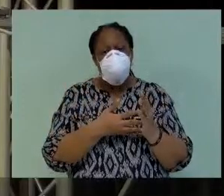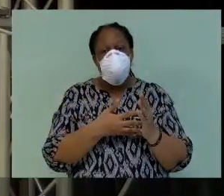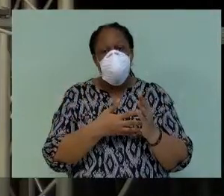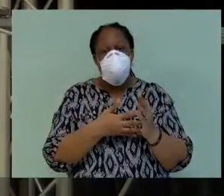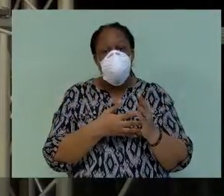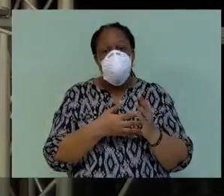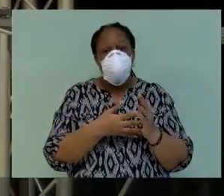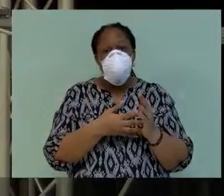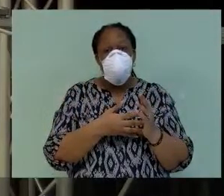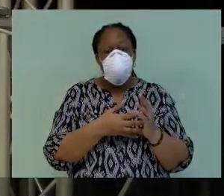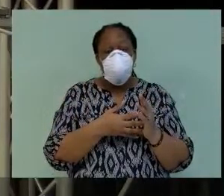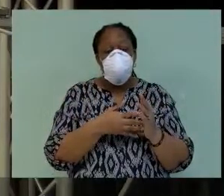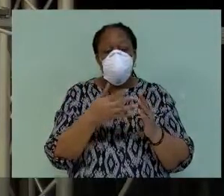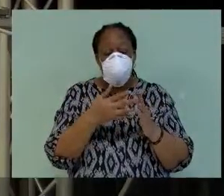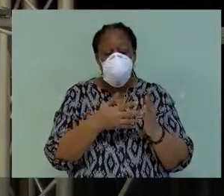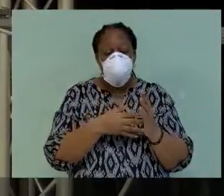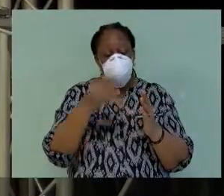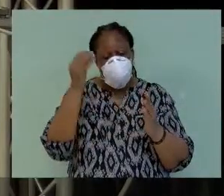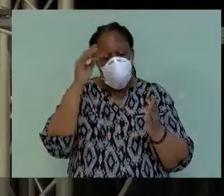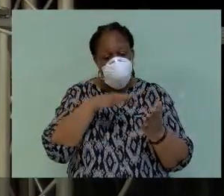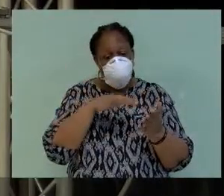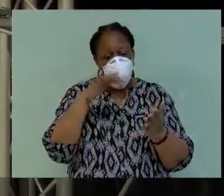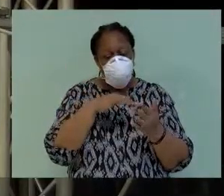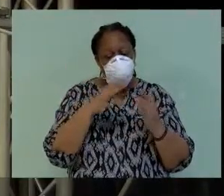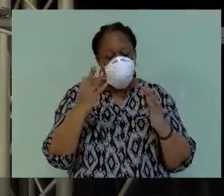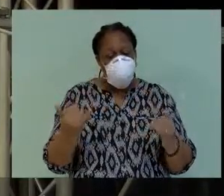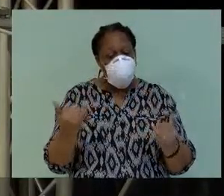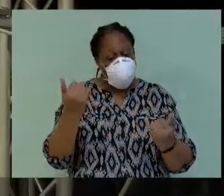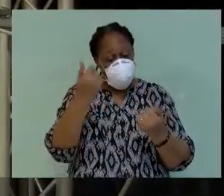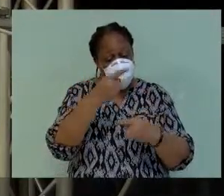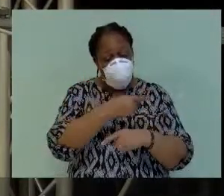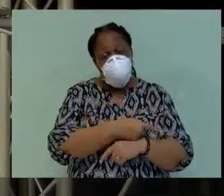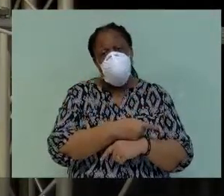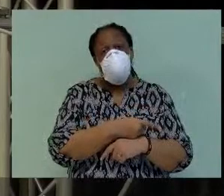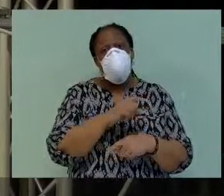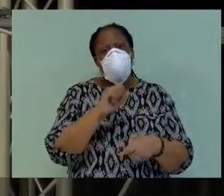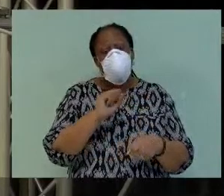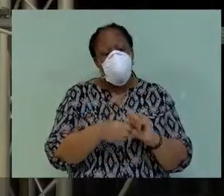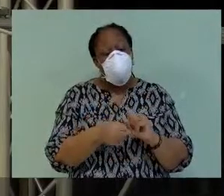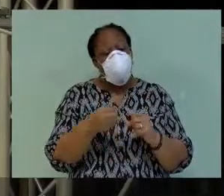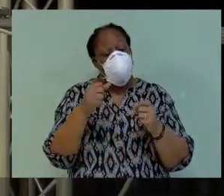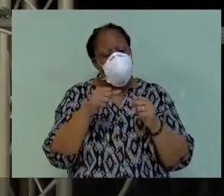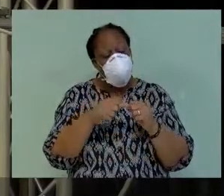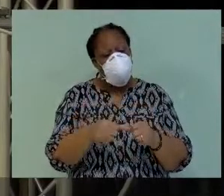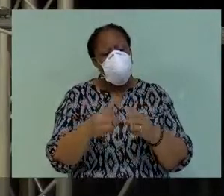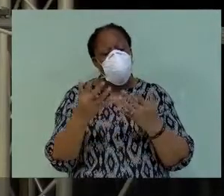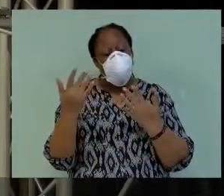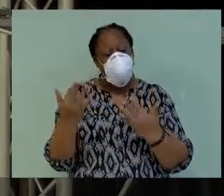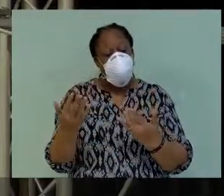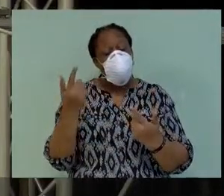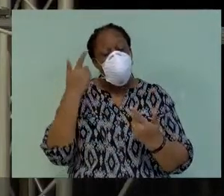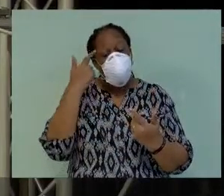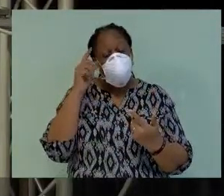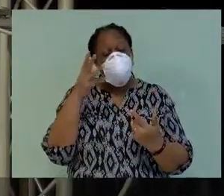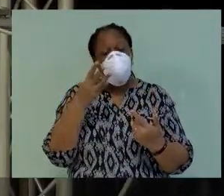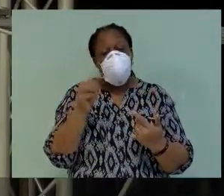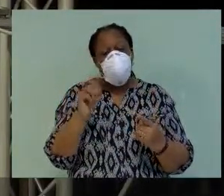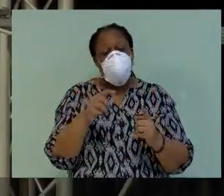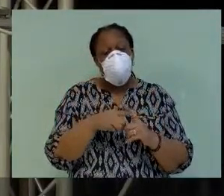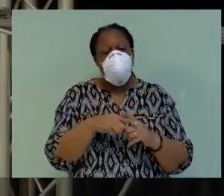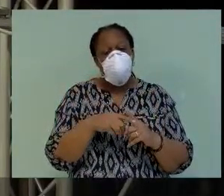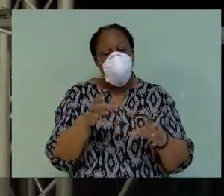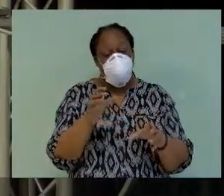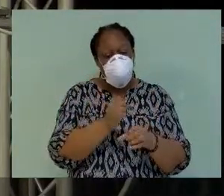have tested the students who were repatriated, and so we have to await their results, and we still have some suspected